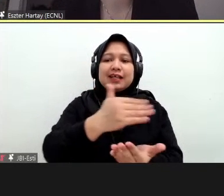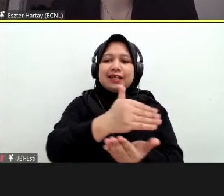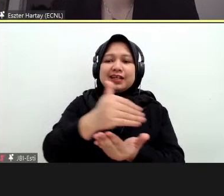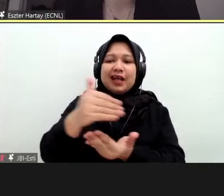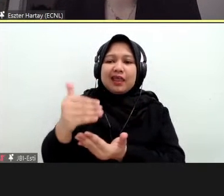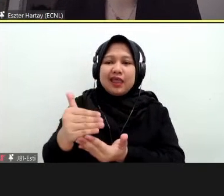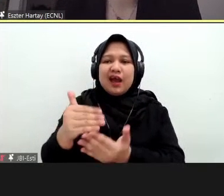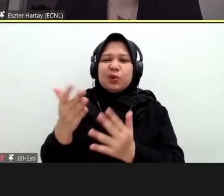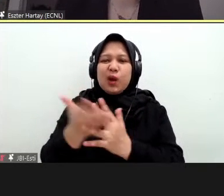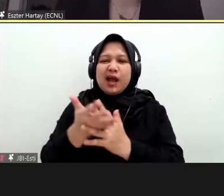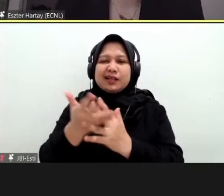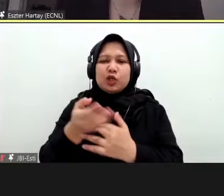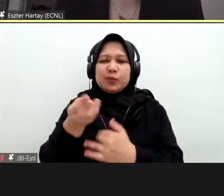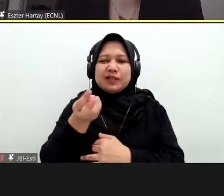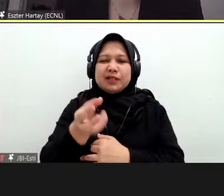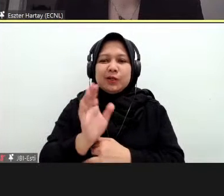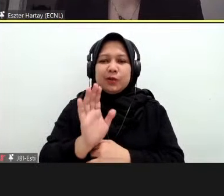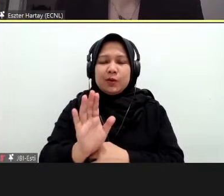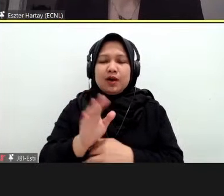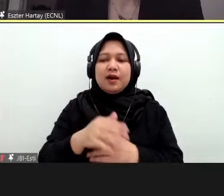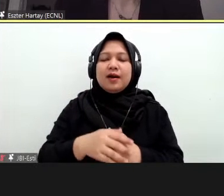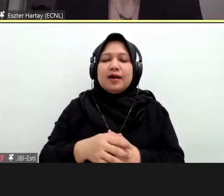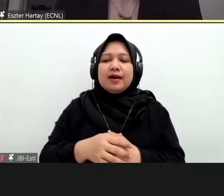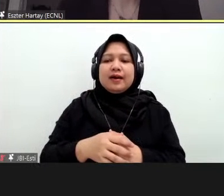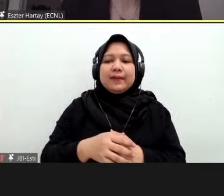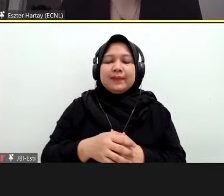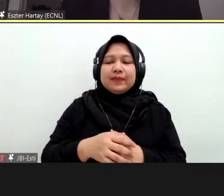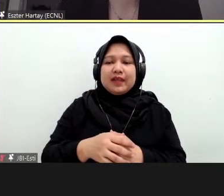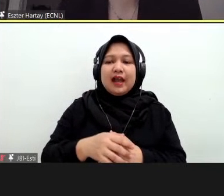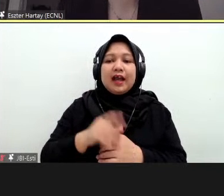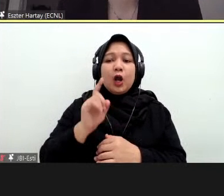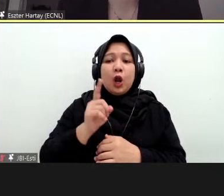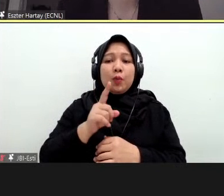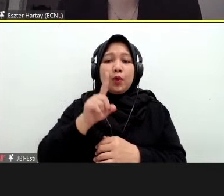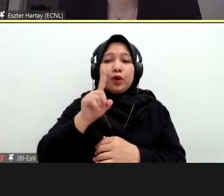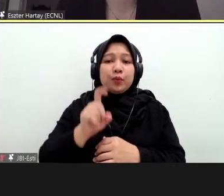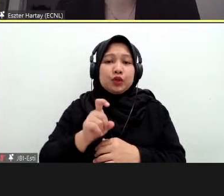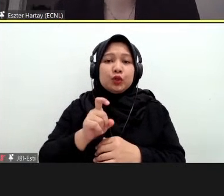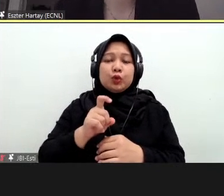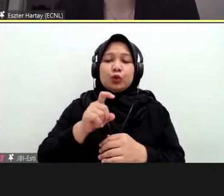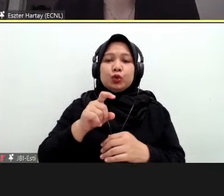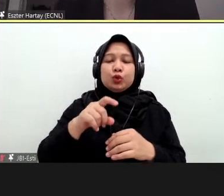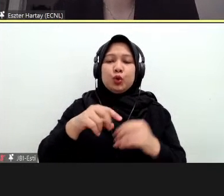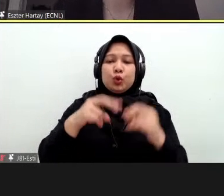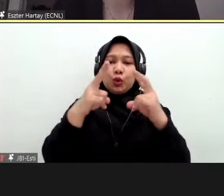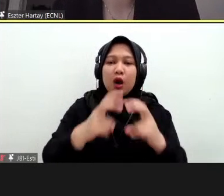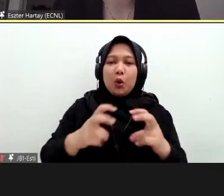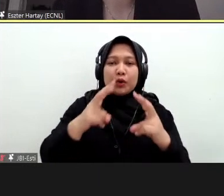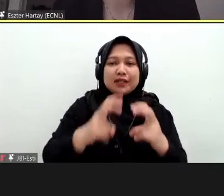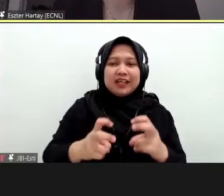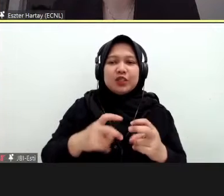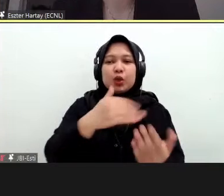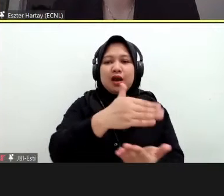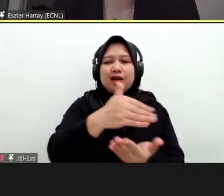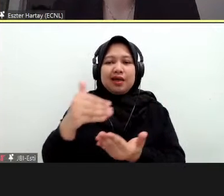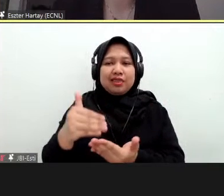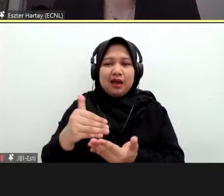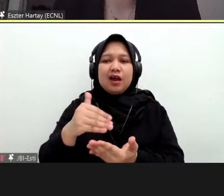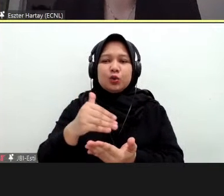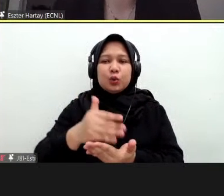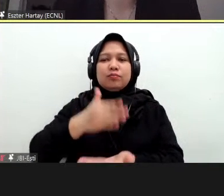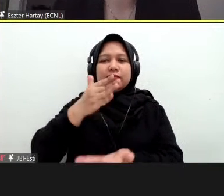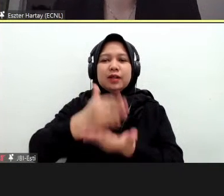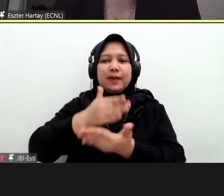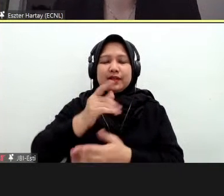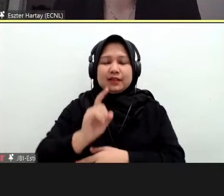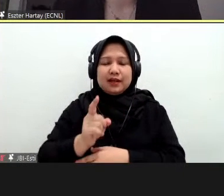on them to silence their voices. These restrictions on civil society are contrary to the state's human